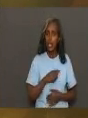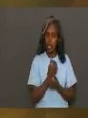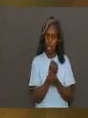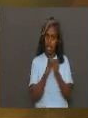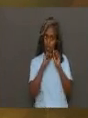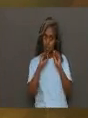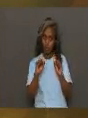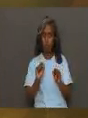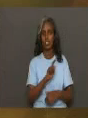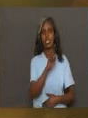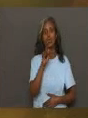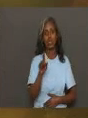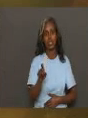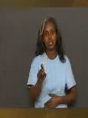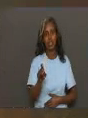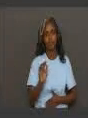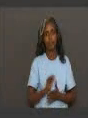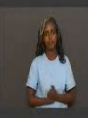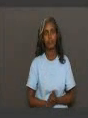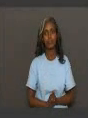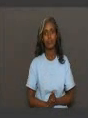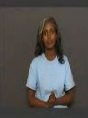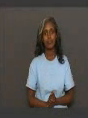solve the equations.